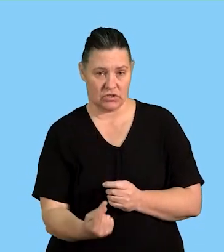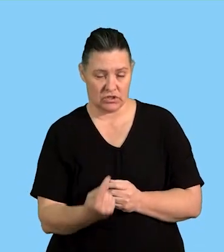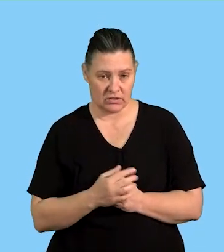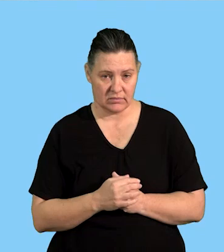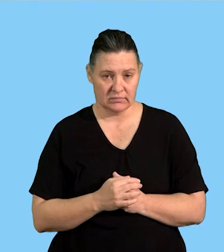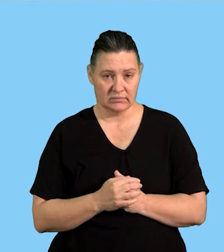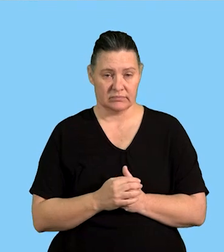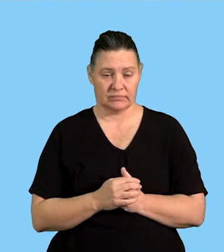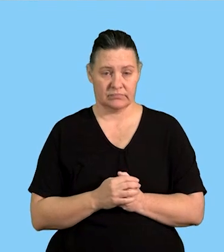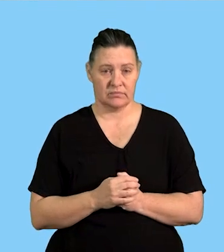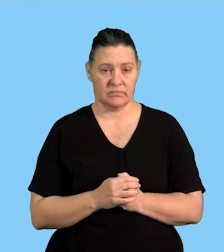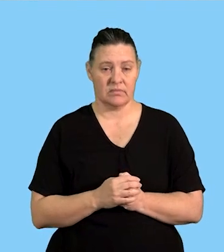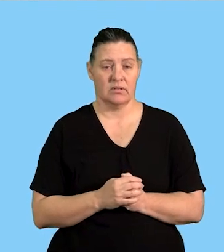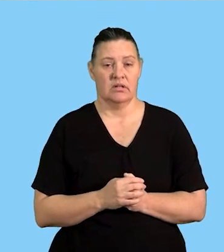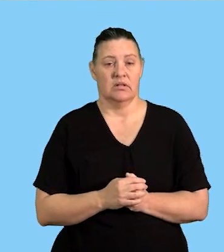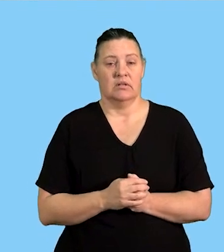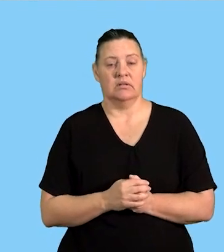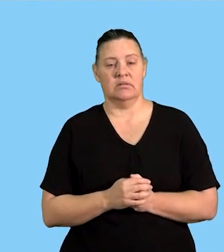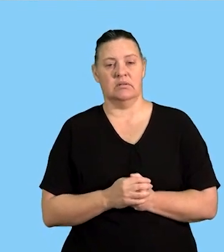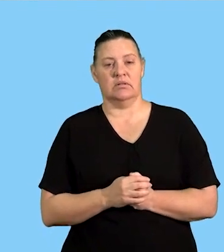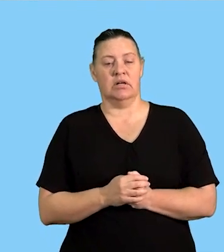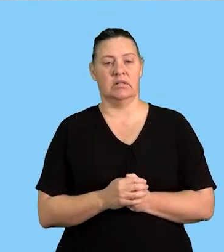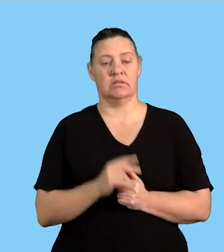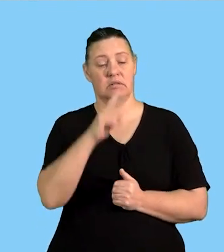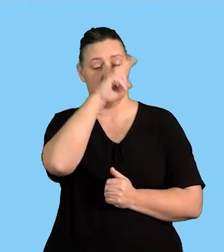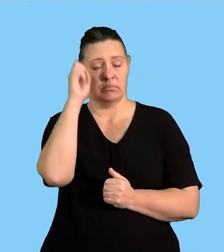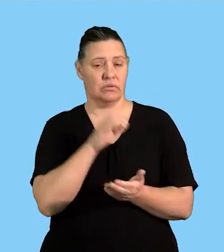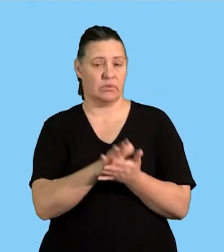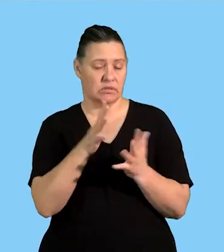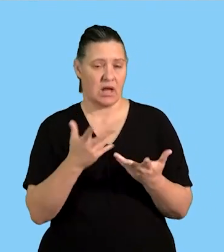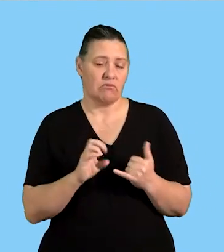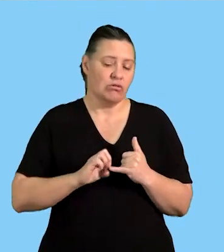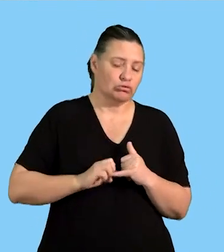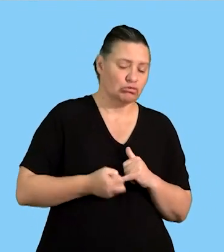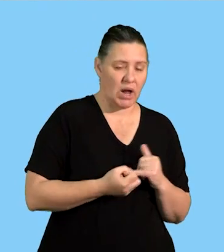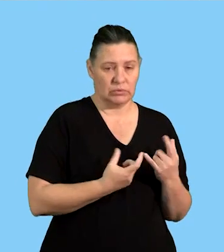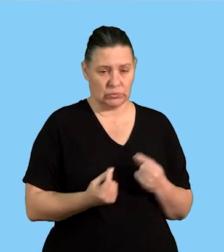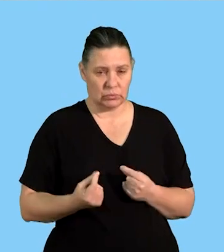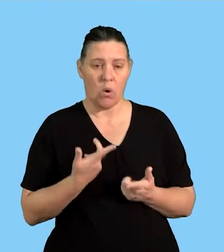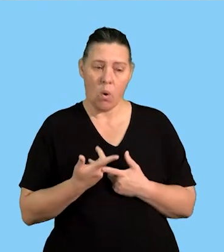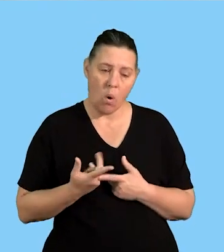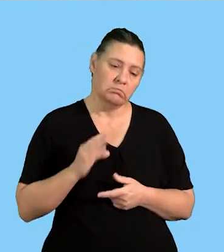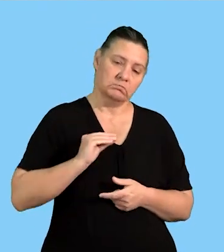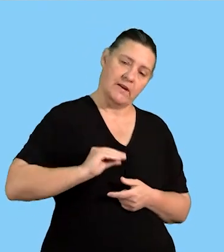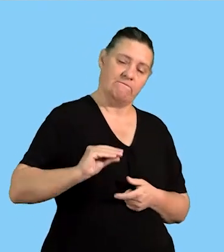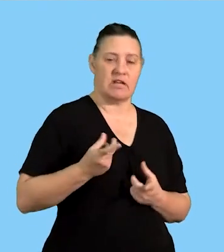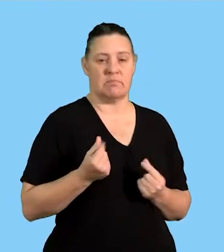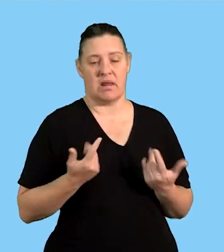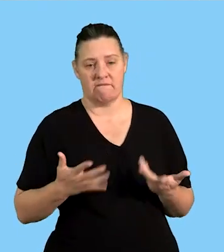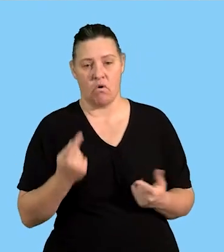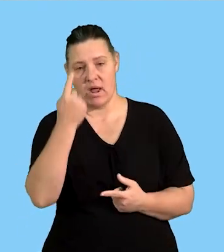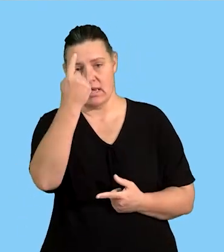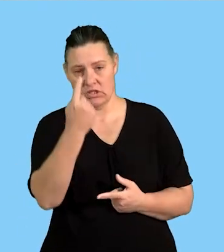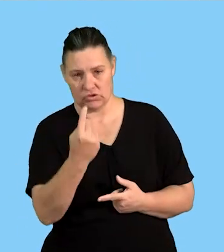statement, or the investment opportunity that blueprinters has tried or was investing in for